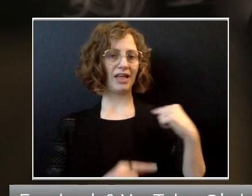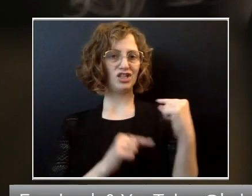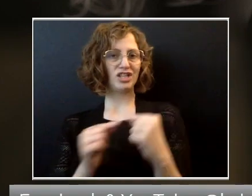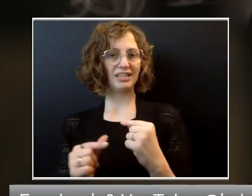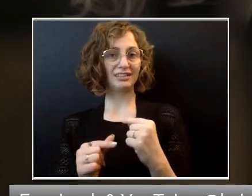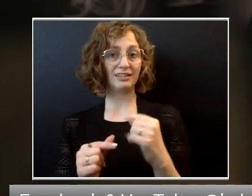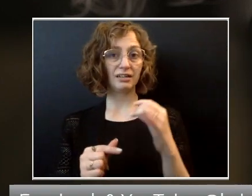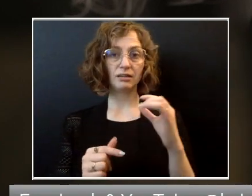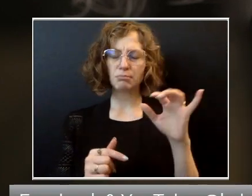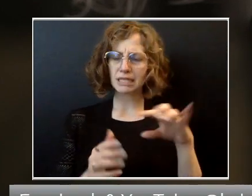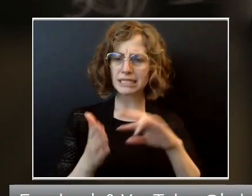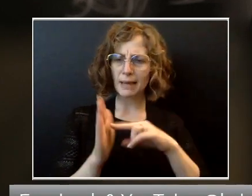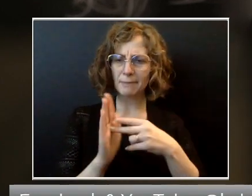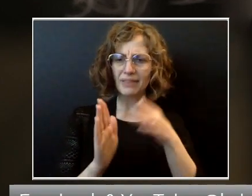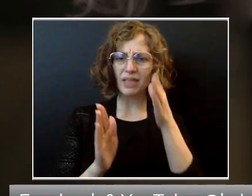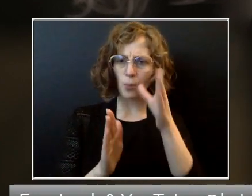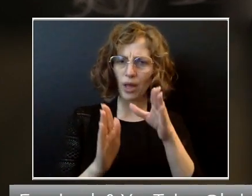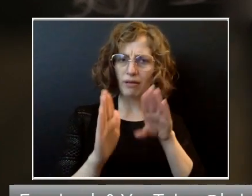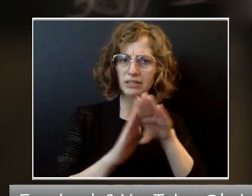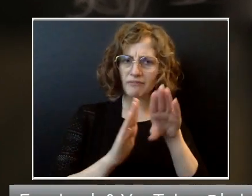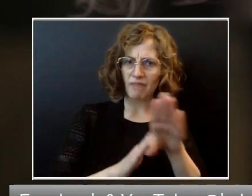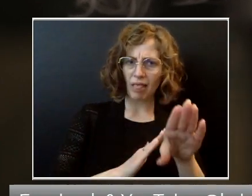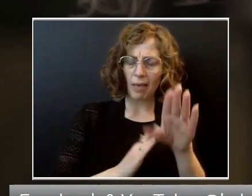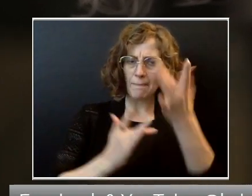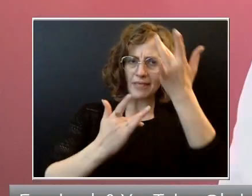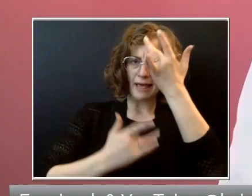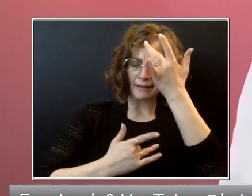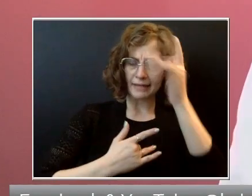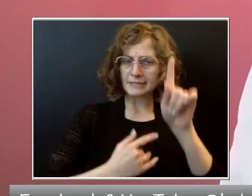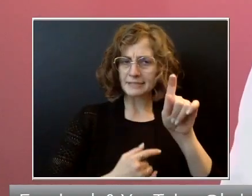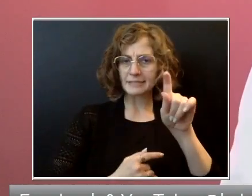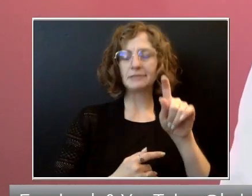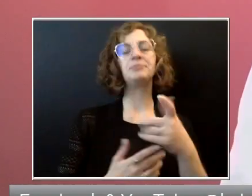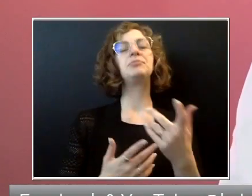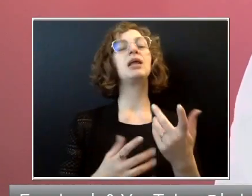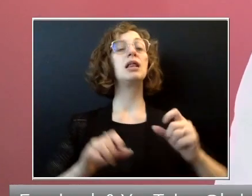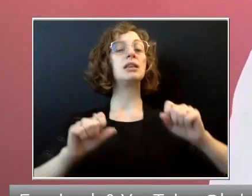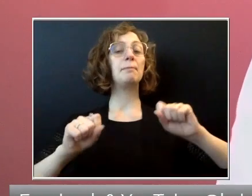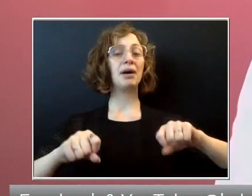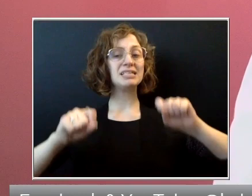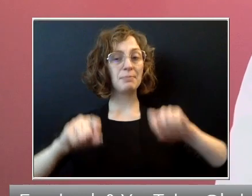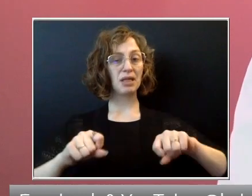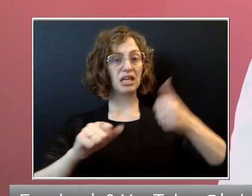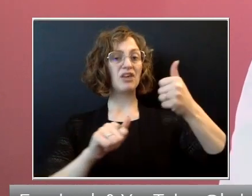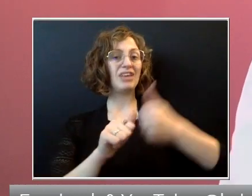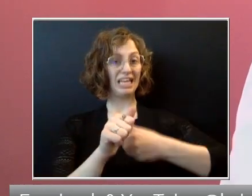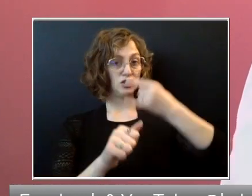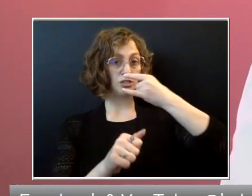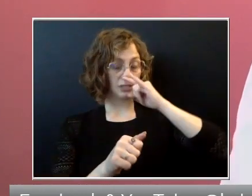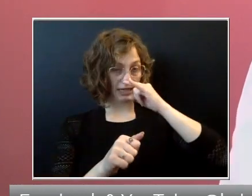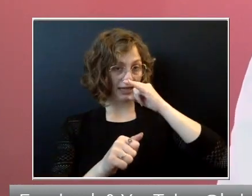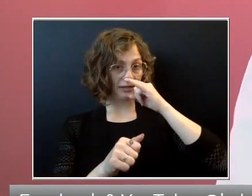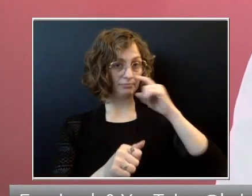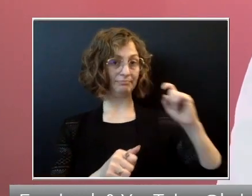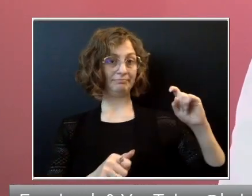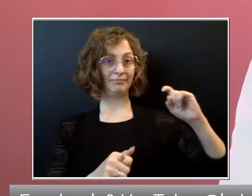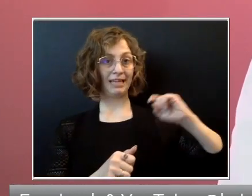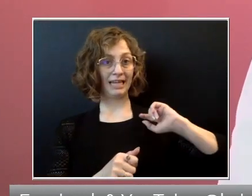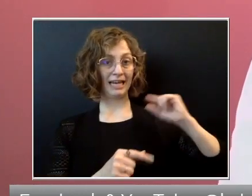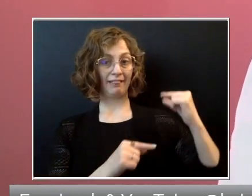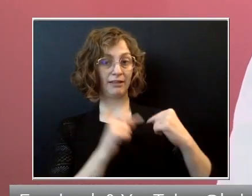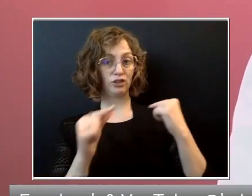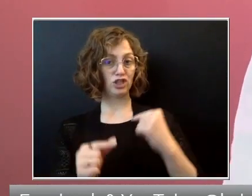So the chance of each kid getting the gene is an independent coin flip, and